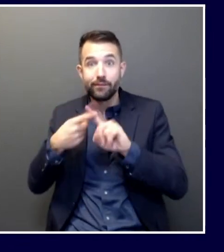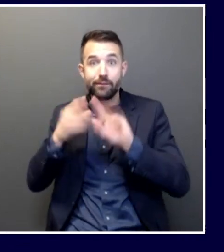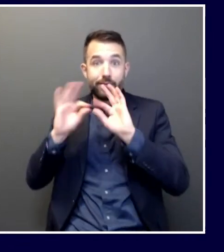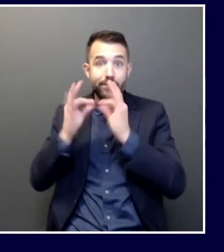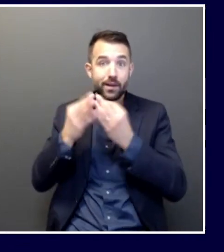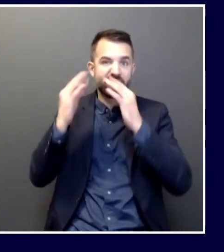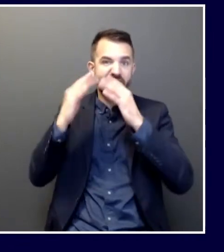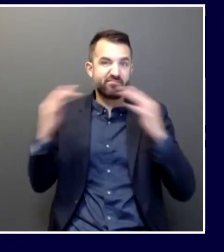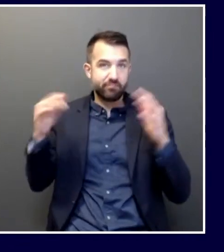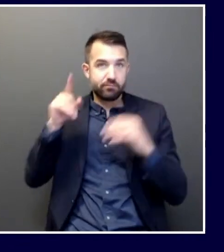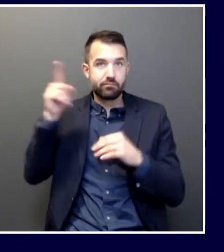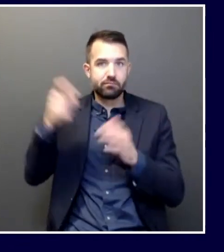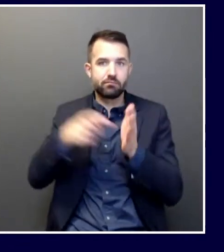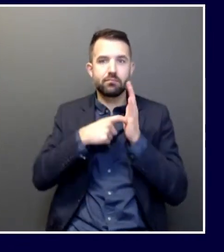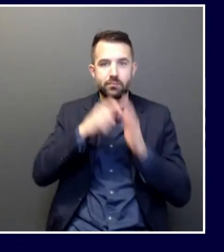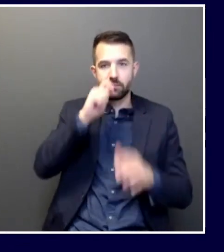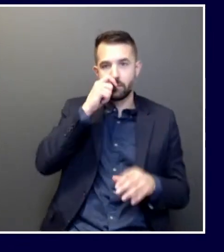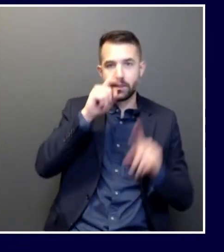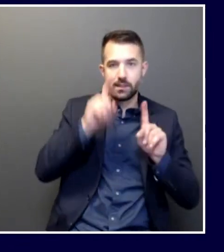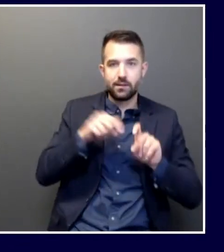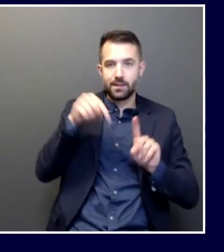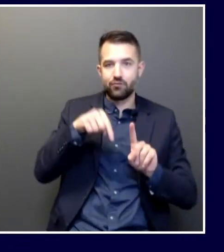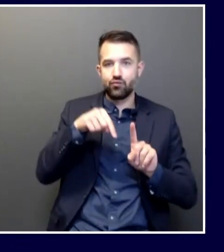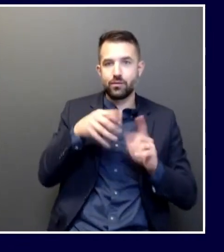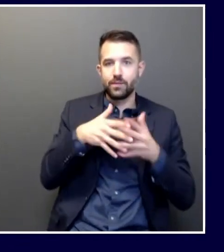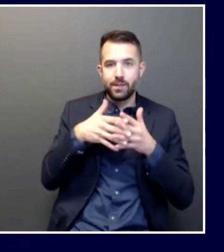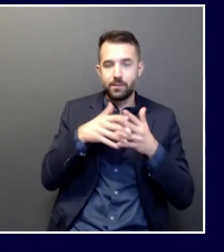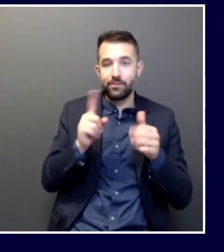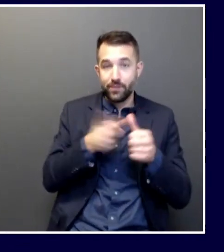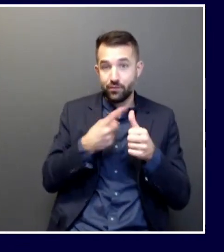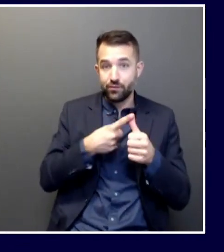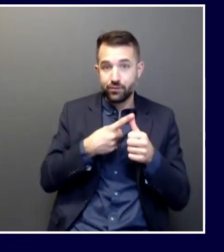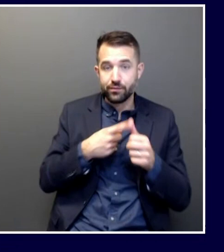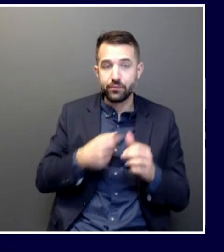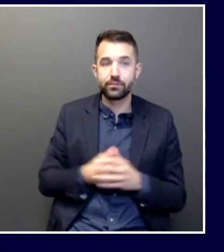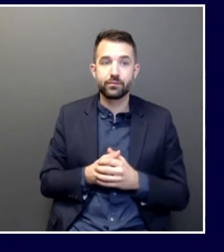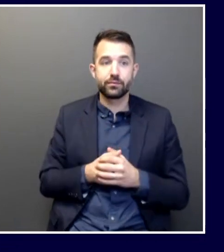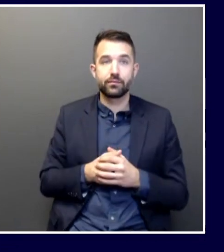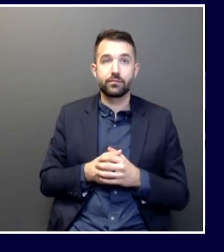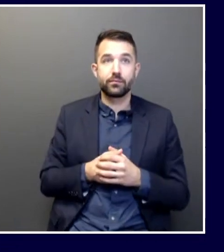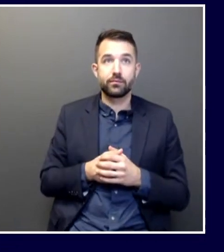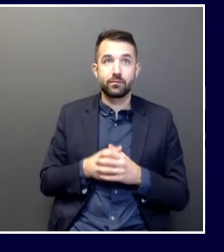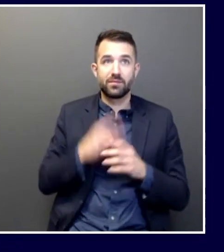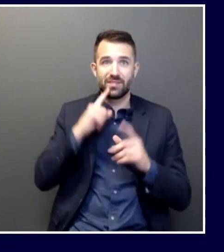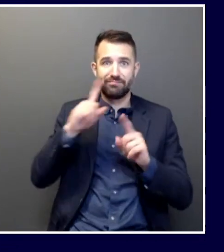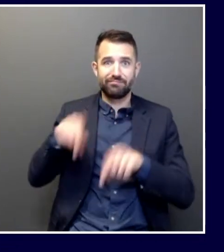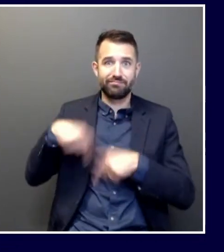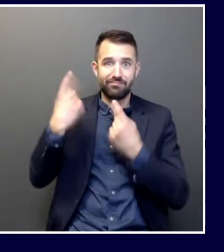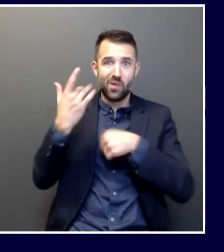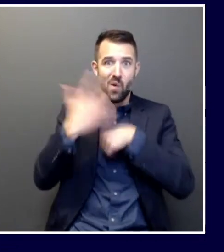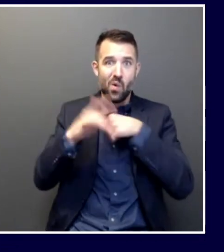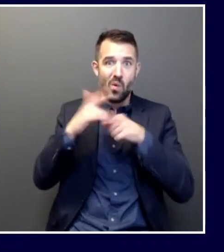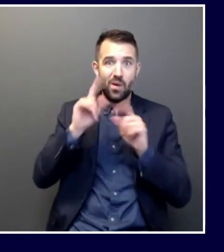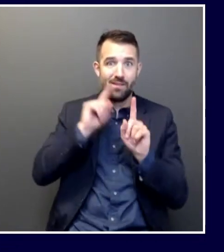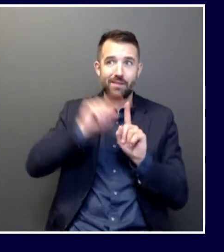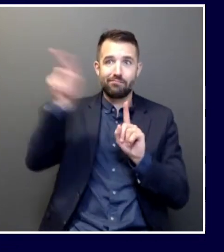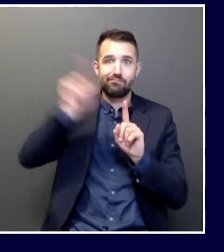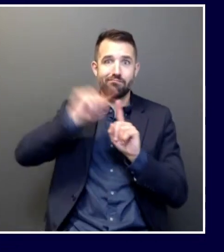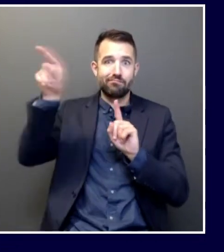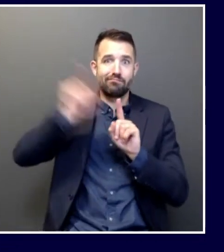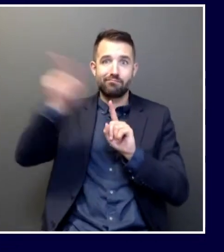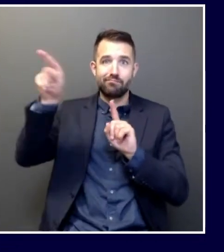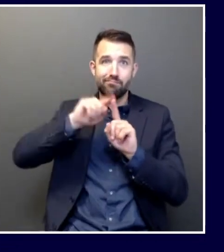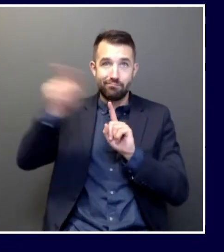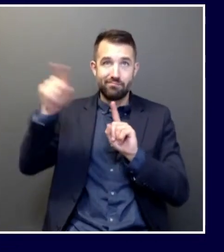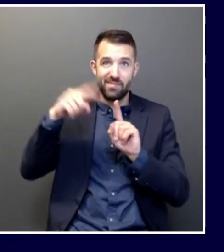border, the US to Canada side, has already been open. And so we've already been working with pharmacies and other